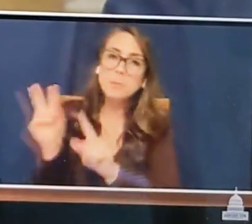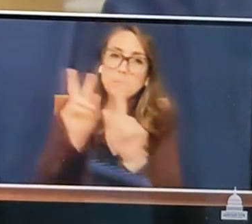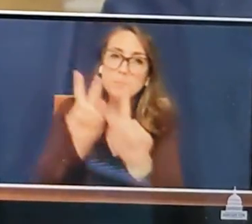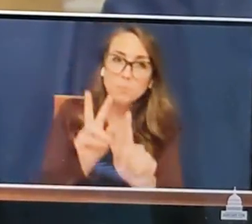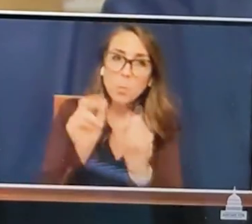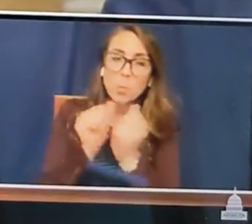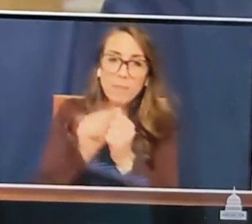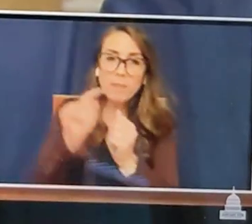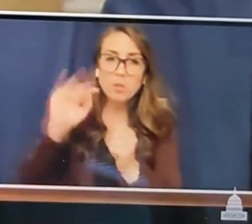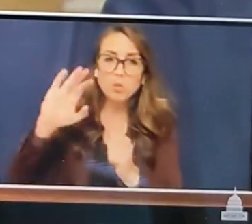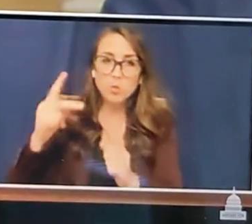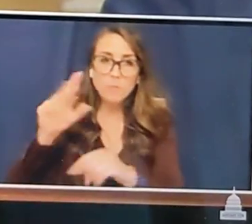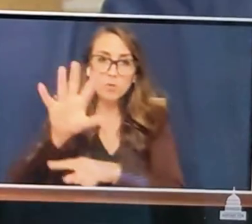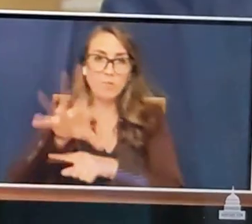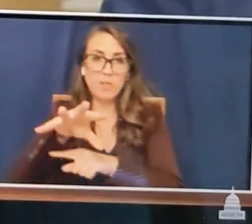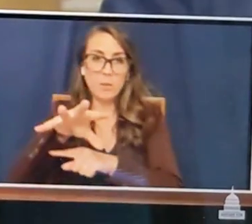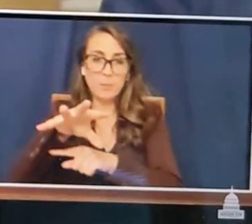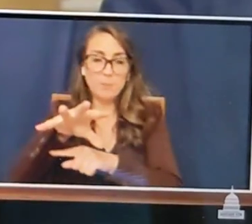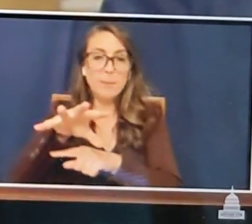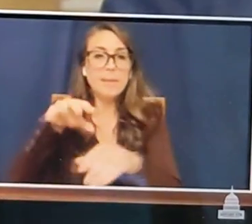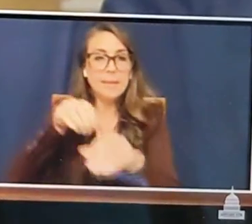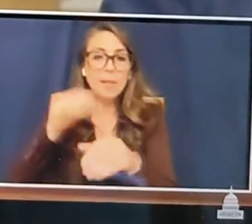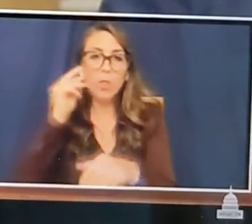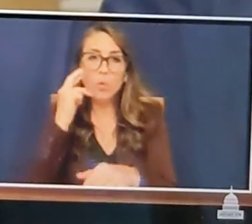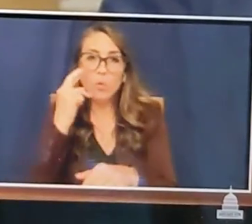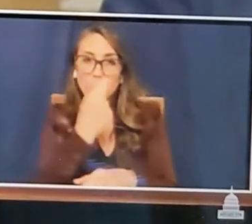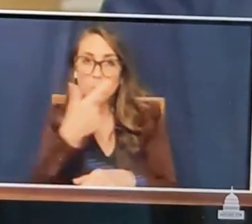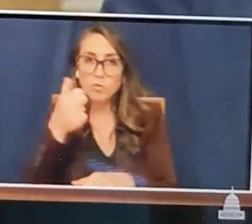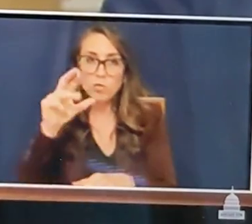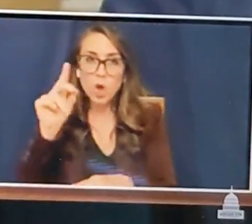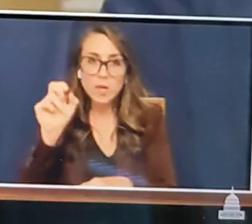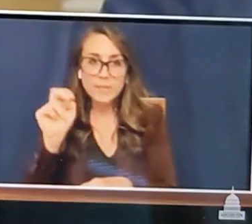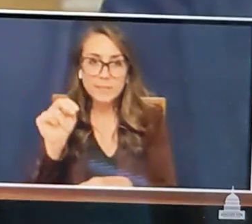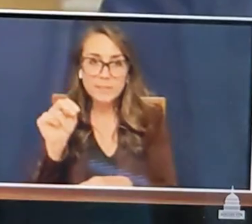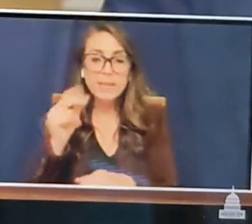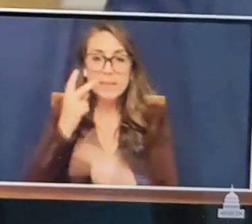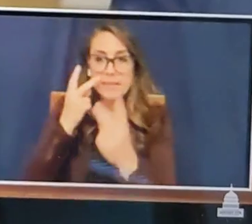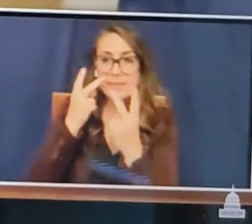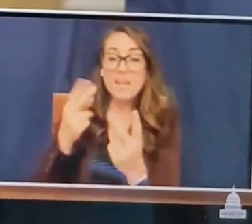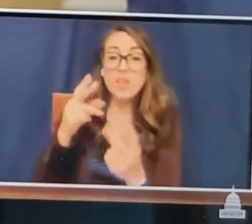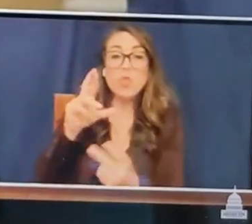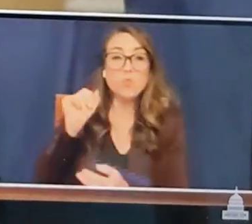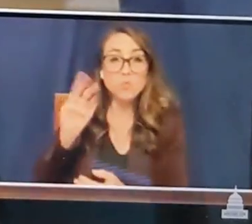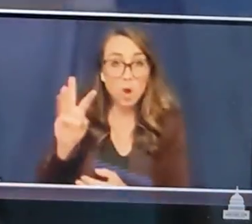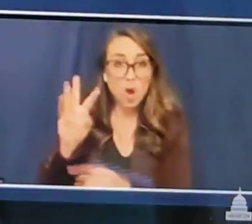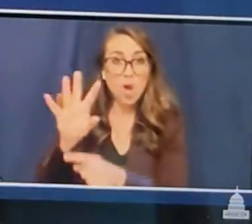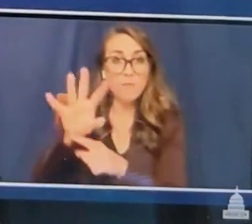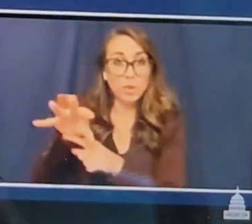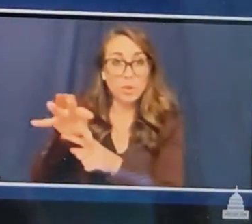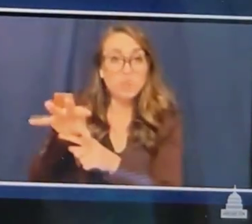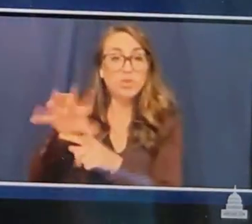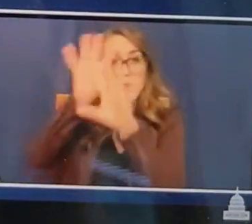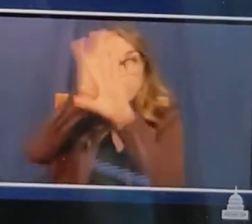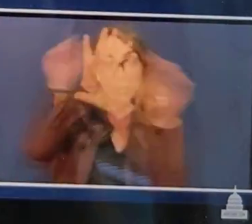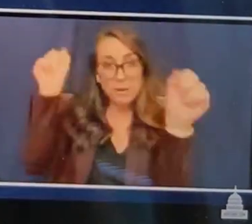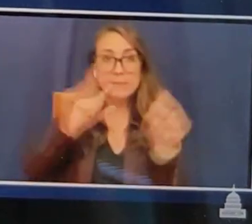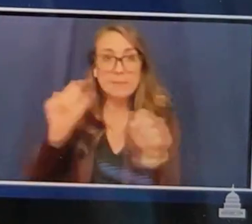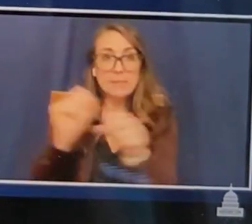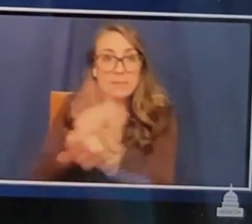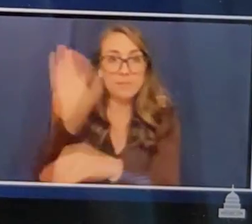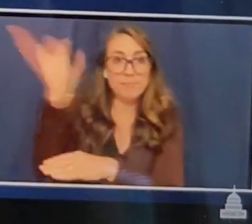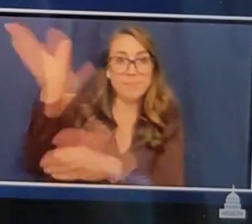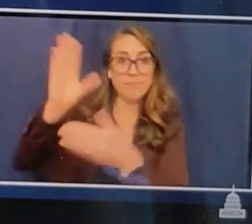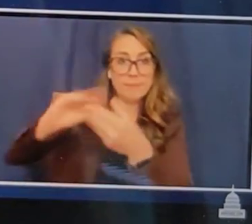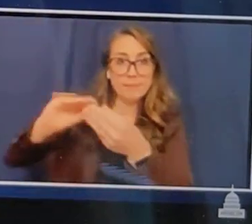and see the never-before-seen raw footage of the president recording this video message. Ultimately,